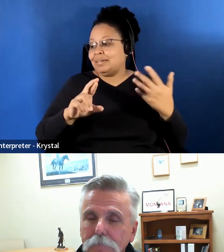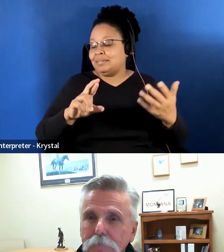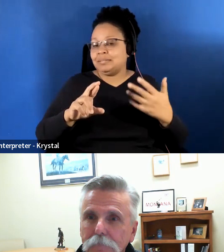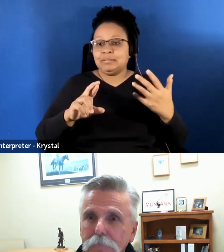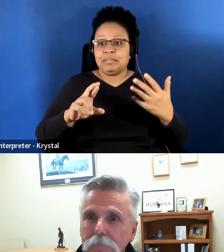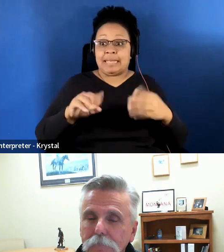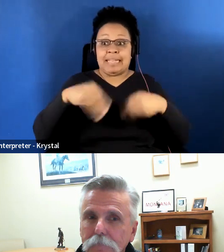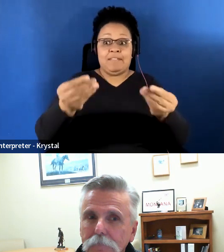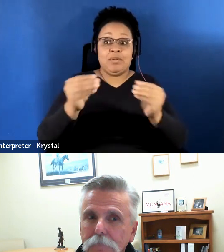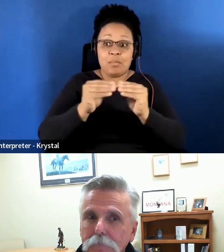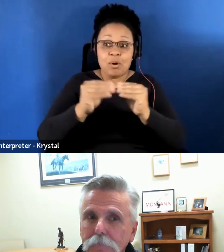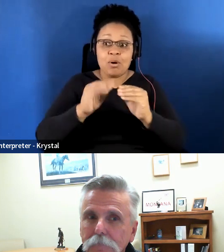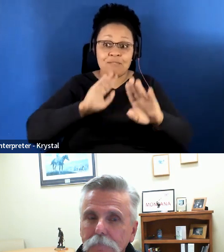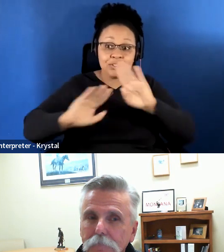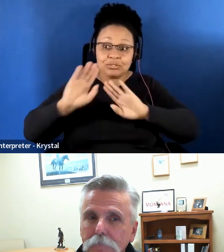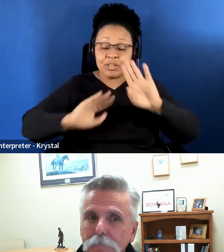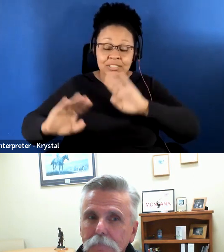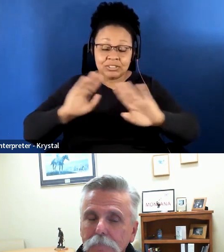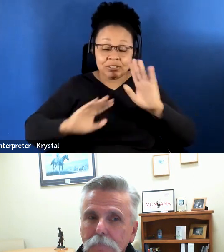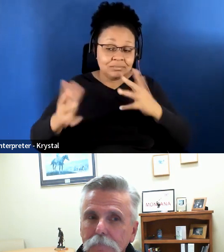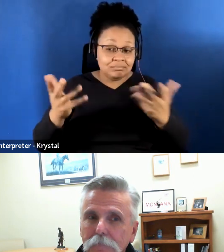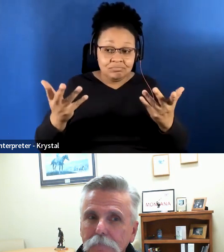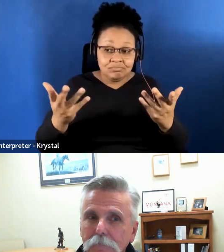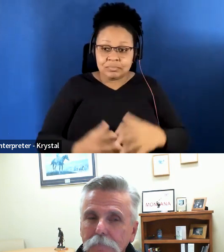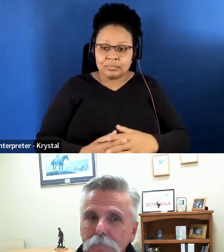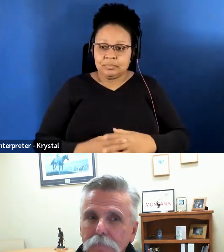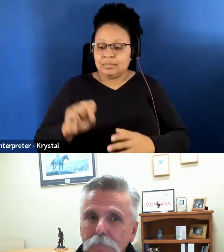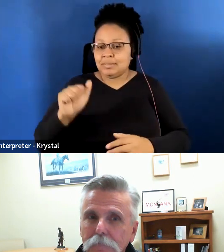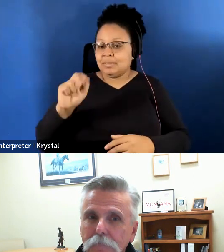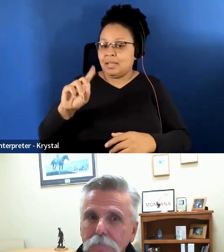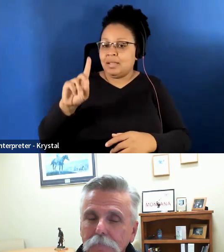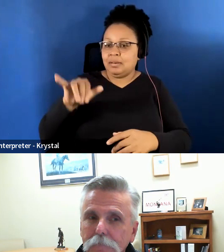more frustration in your experience?